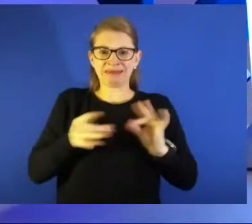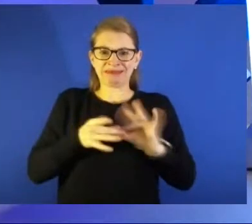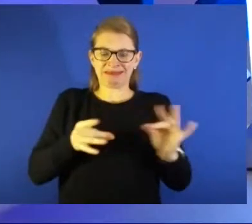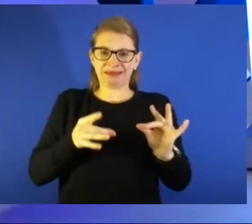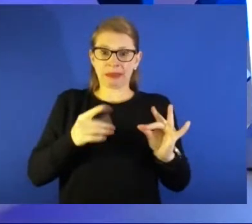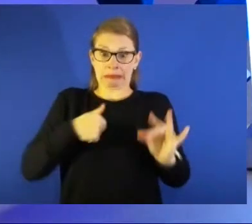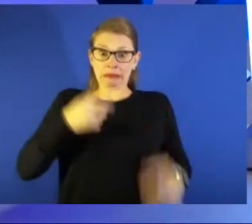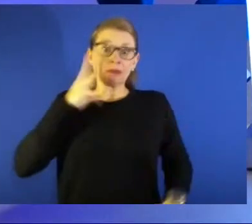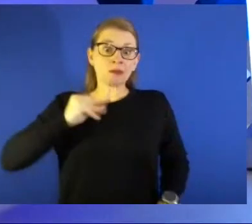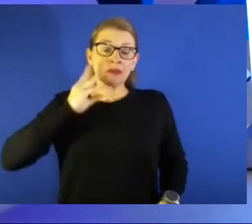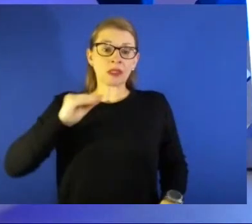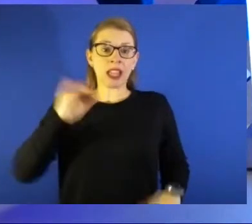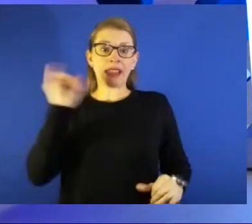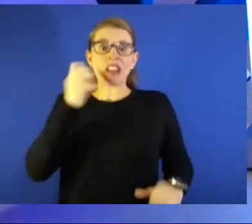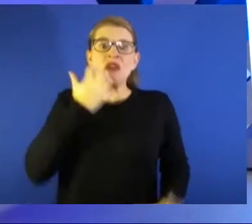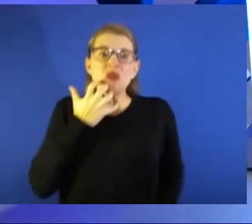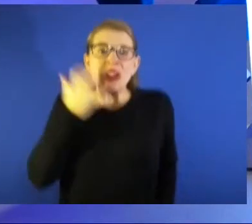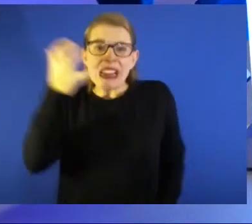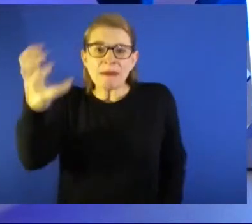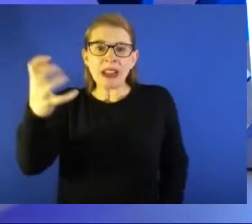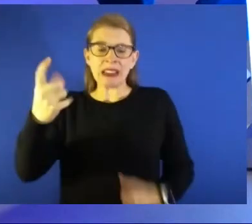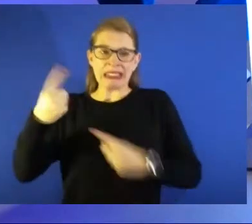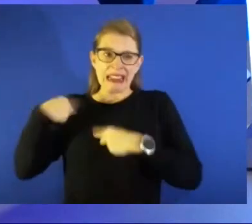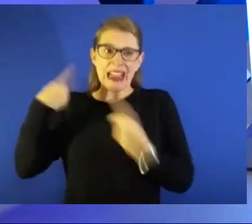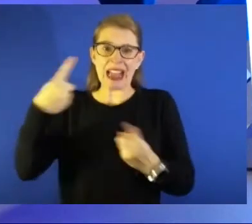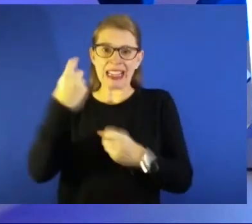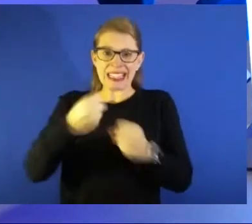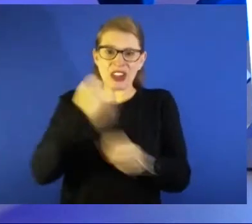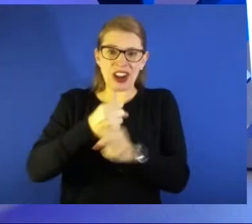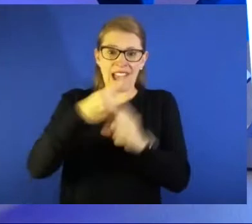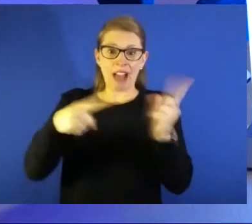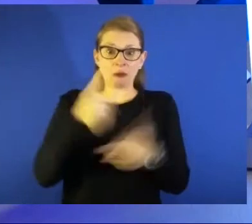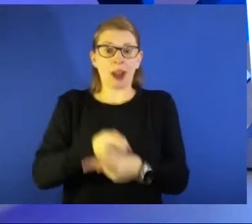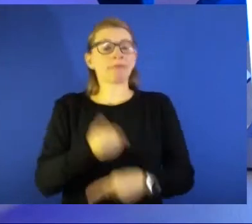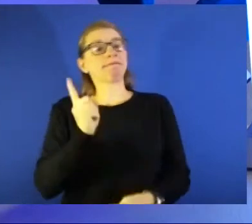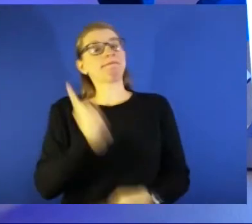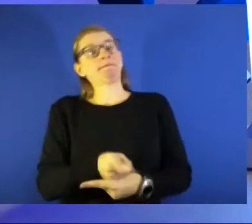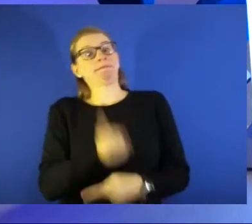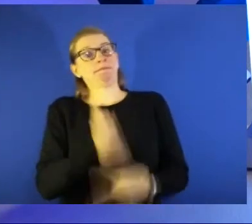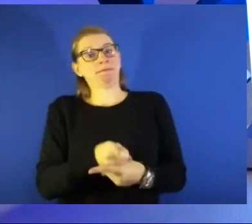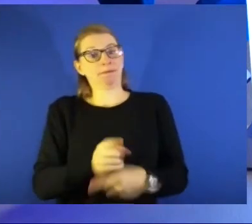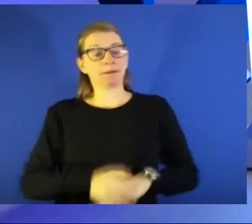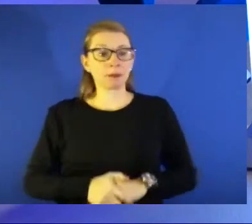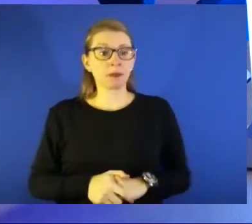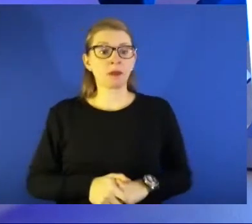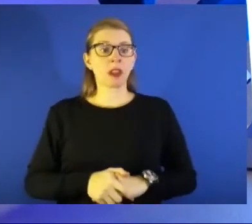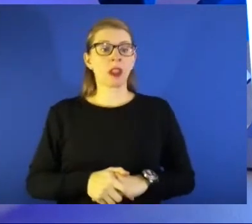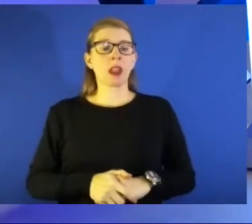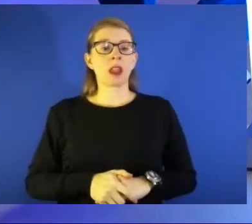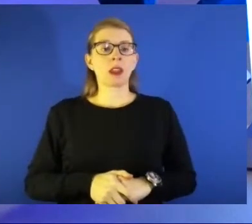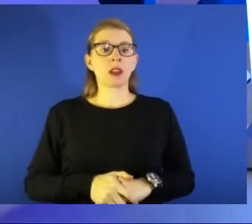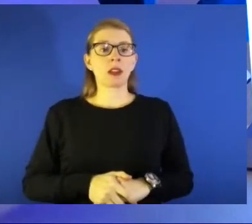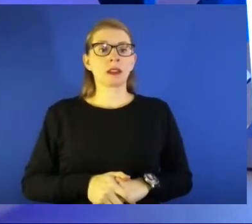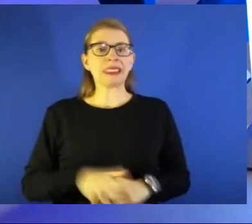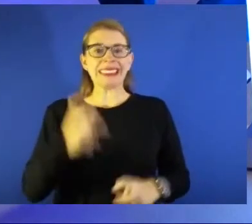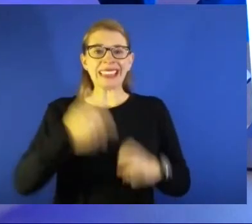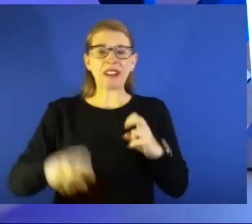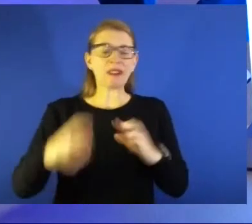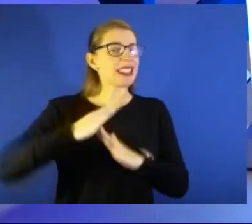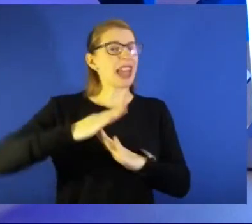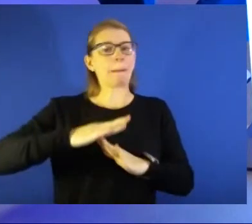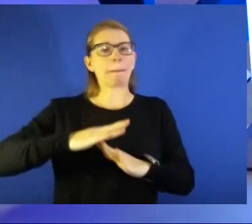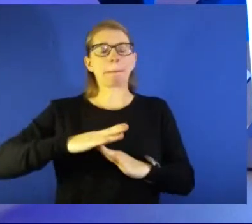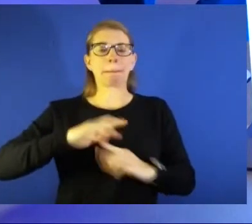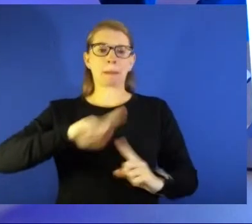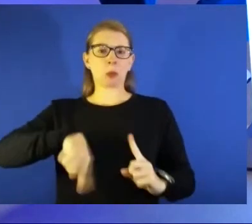screaming at the top of your lungs for the last year and a half, right? Yes, Absolutely. What has been some of your roughest times? I mean, take us to those